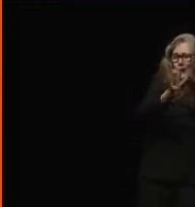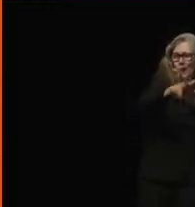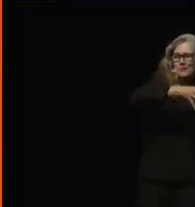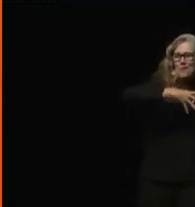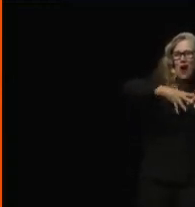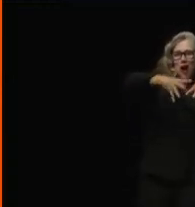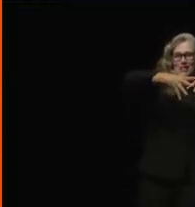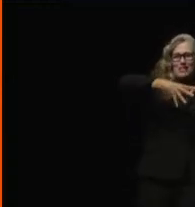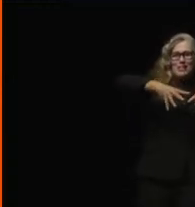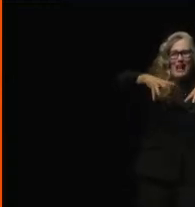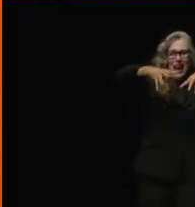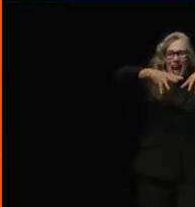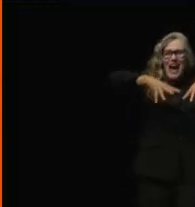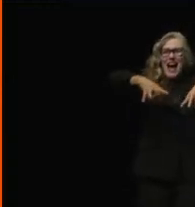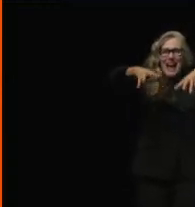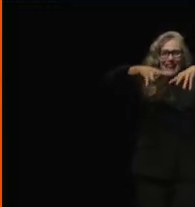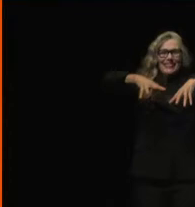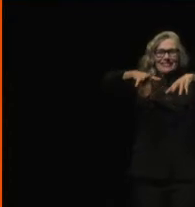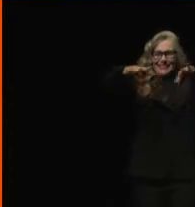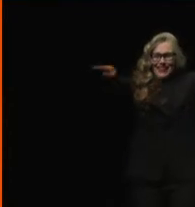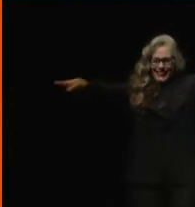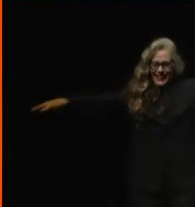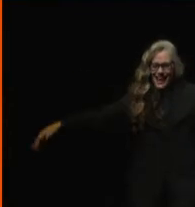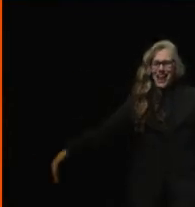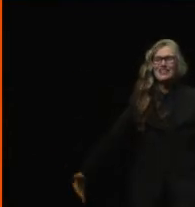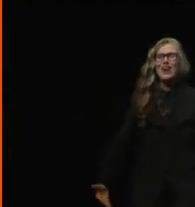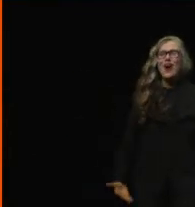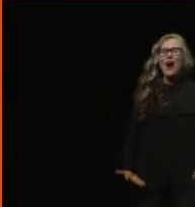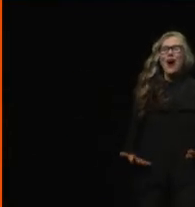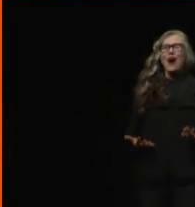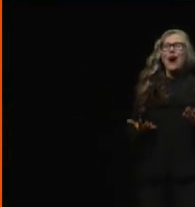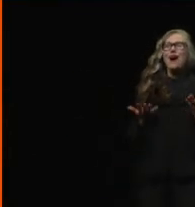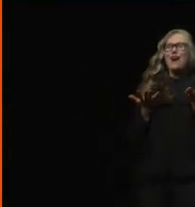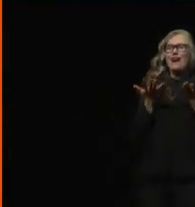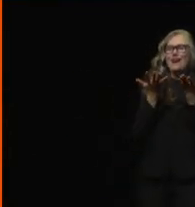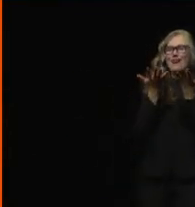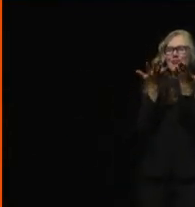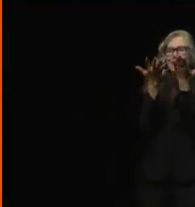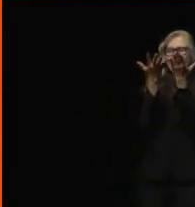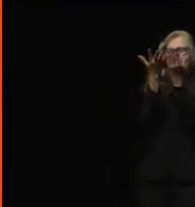Lift us all up and carry us home.